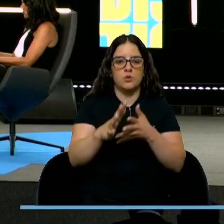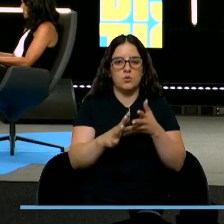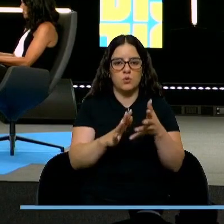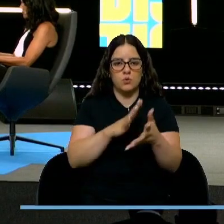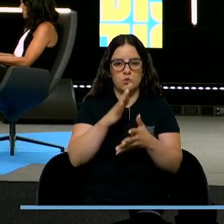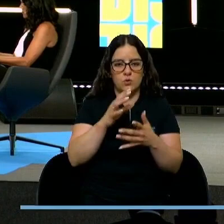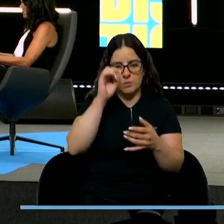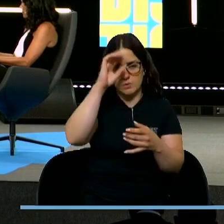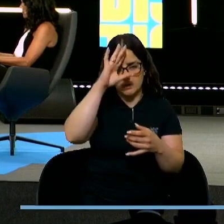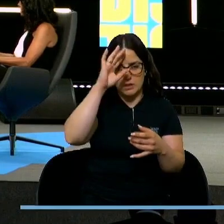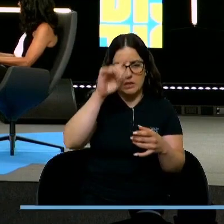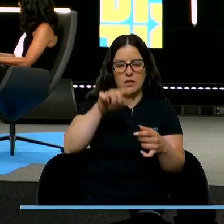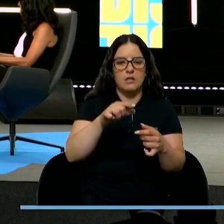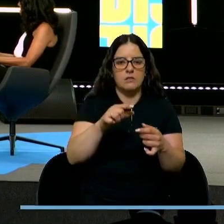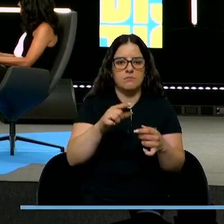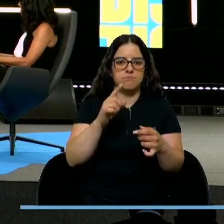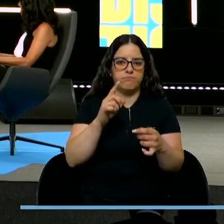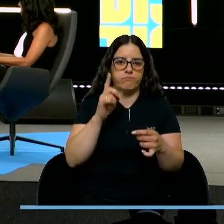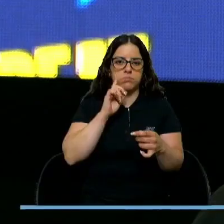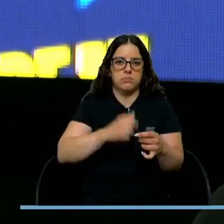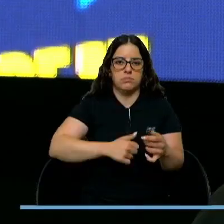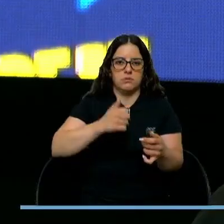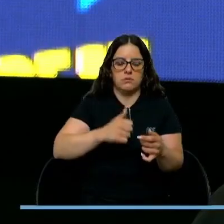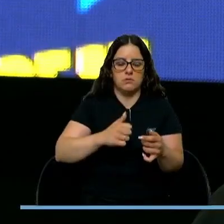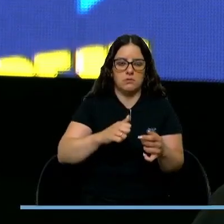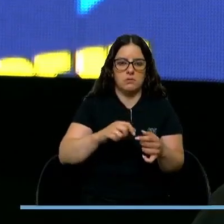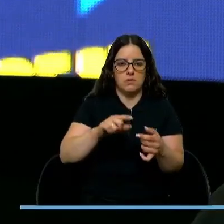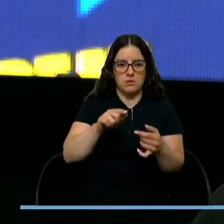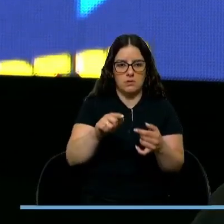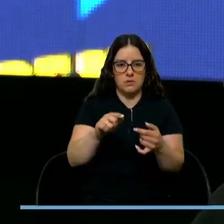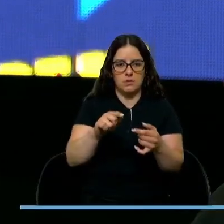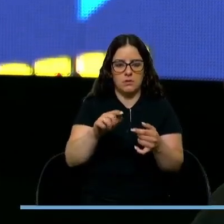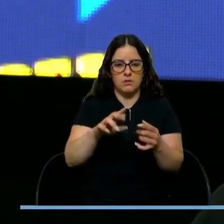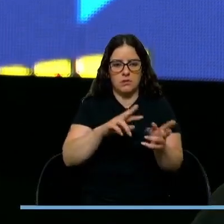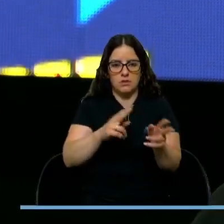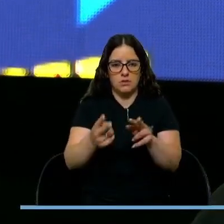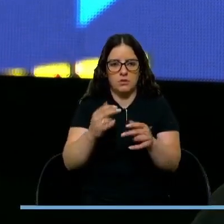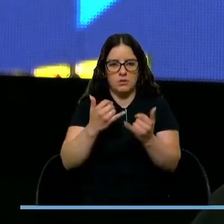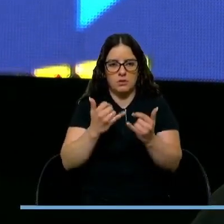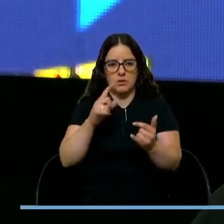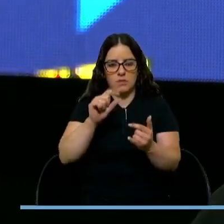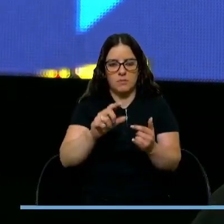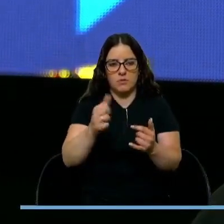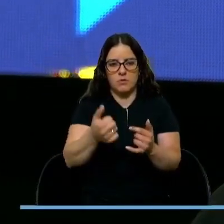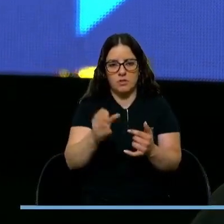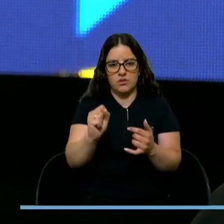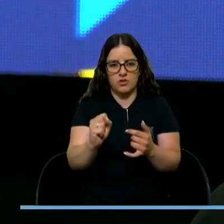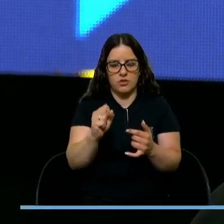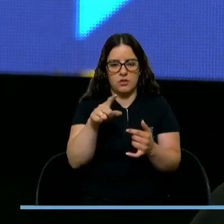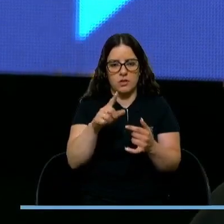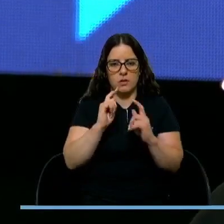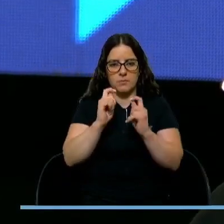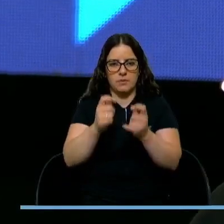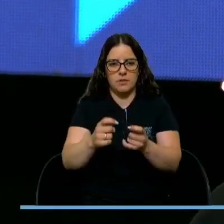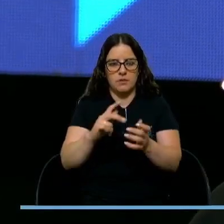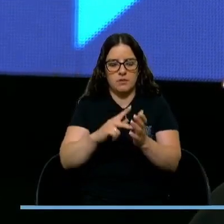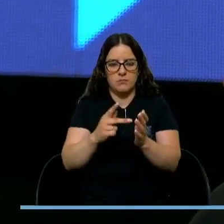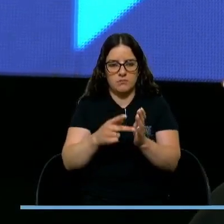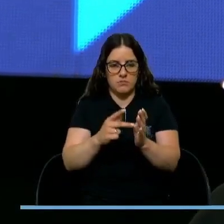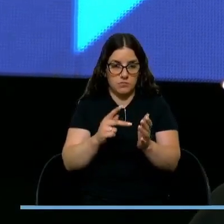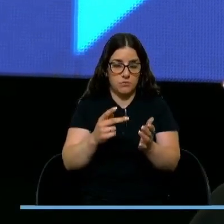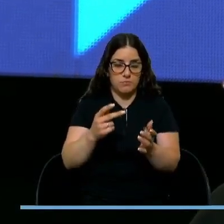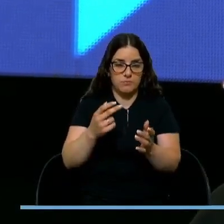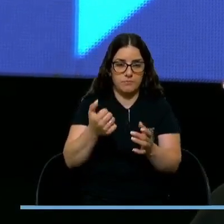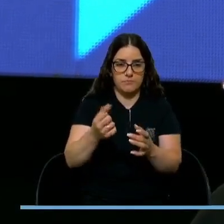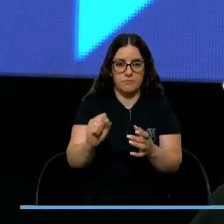surely enough will be strategic in terms of the digital transition. 5G, we have hundreds of projects in the world where we're applying